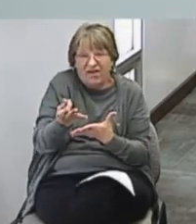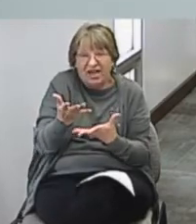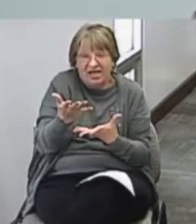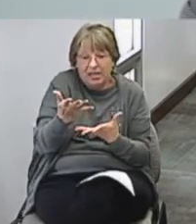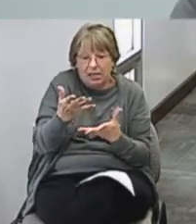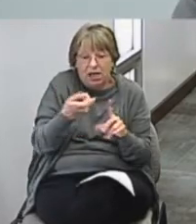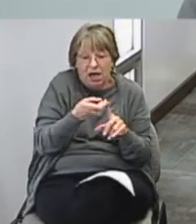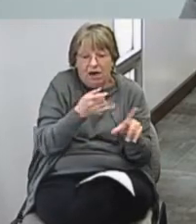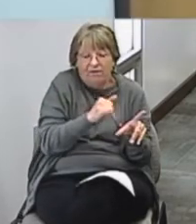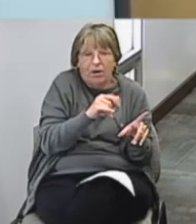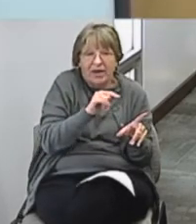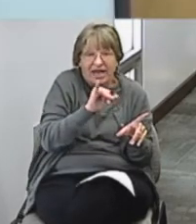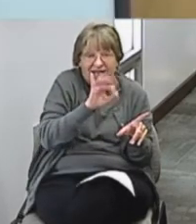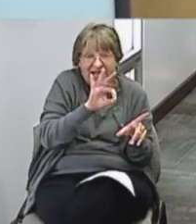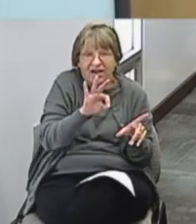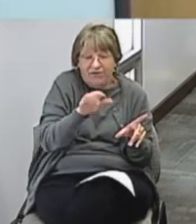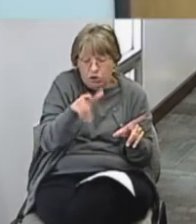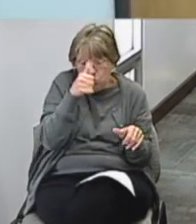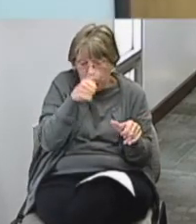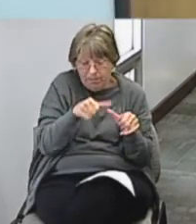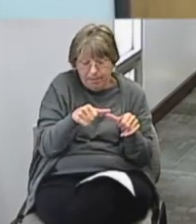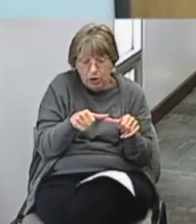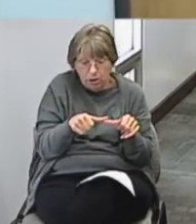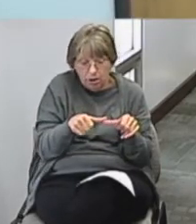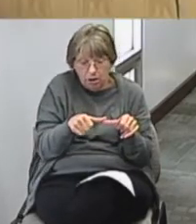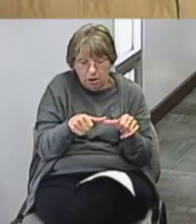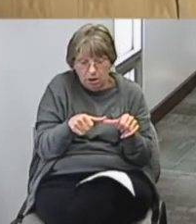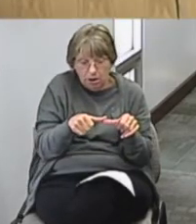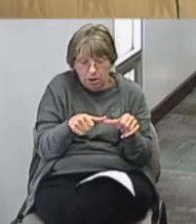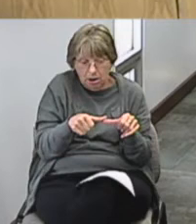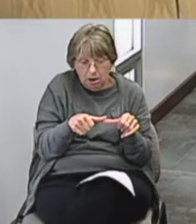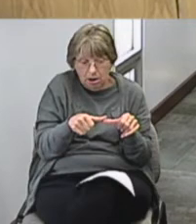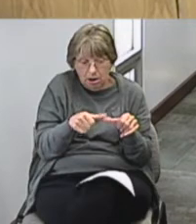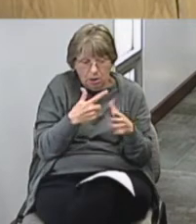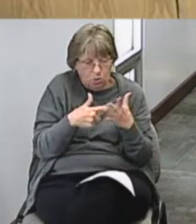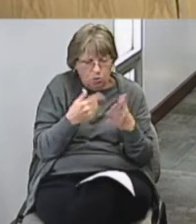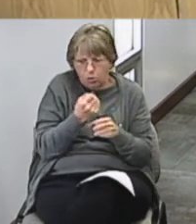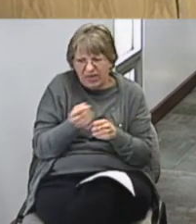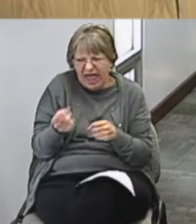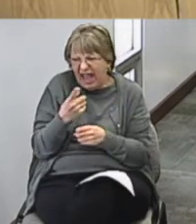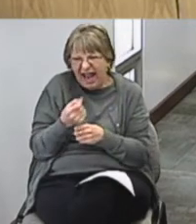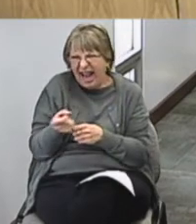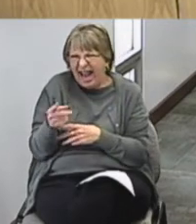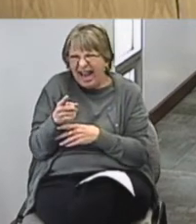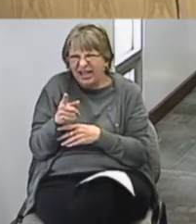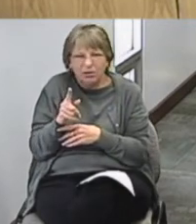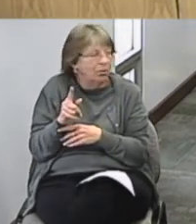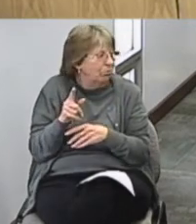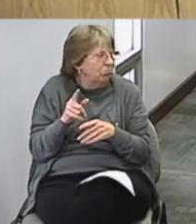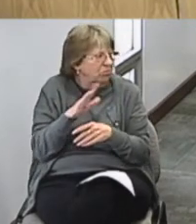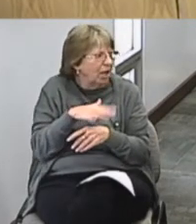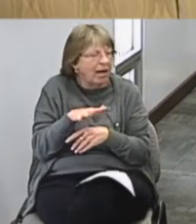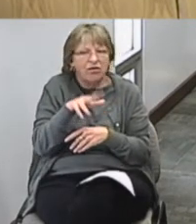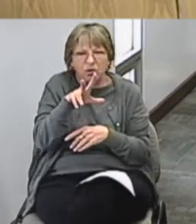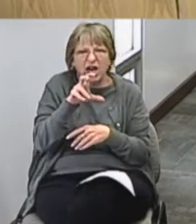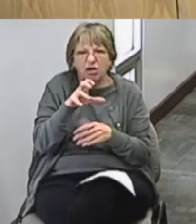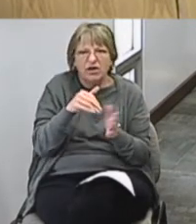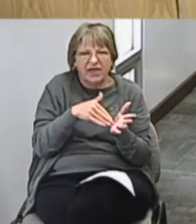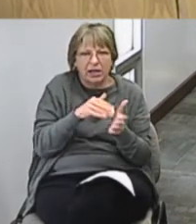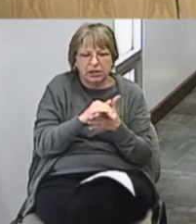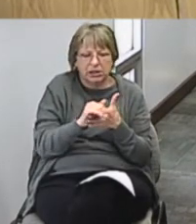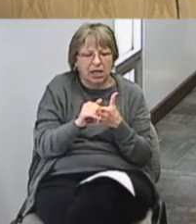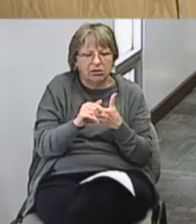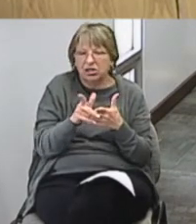TIF district. That Right. You remember that, I don't remember what the annual TIF payment was. about 300. About 350,000, yeah. And